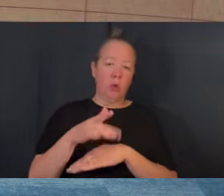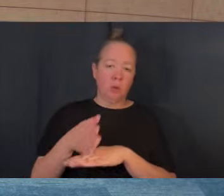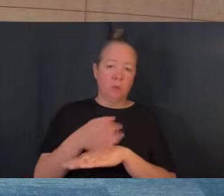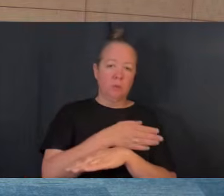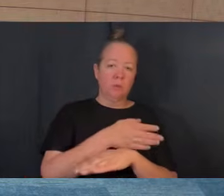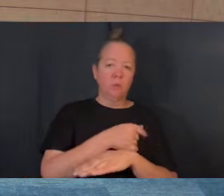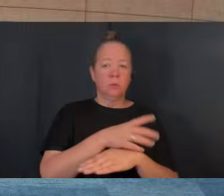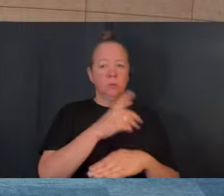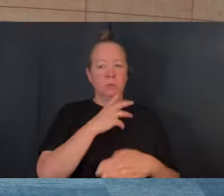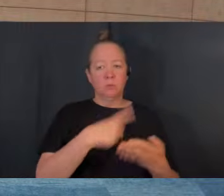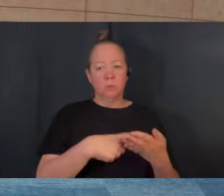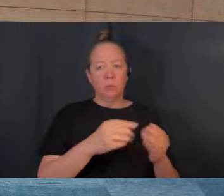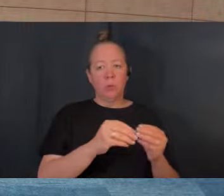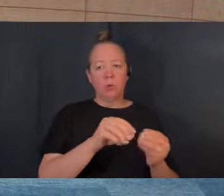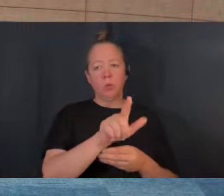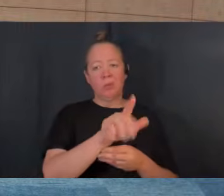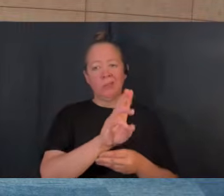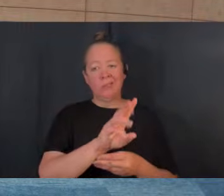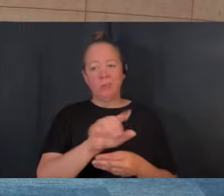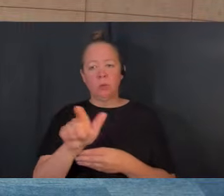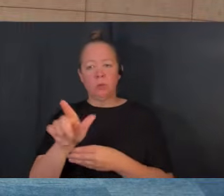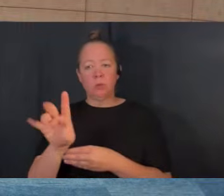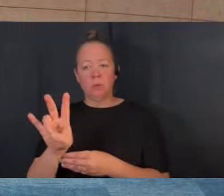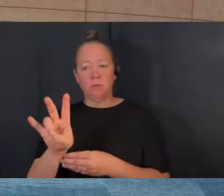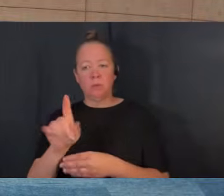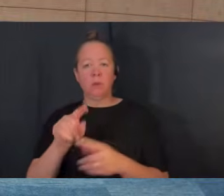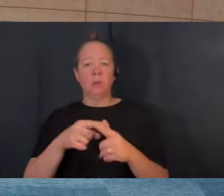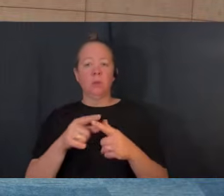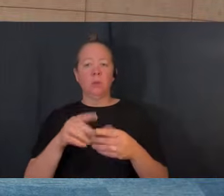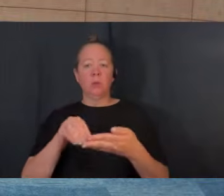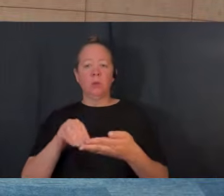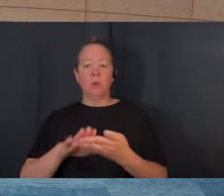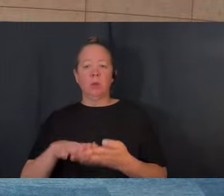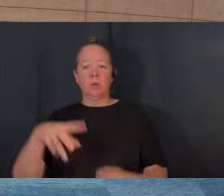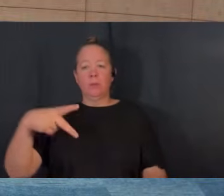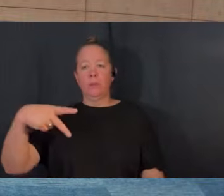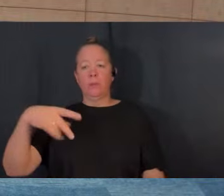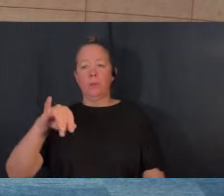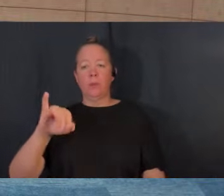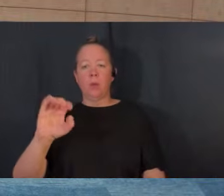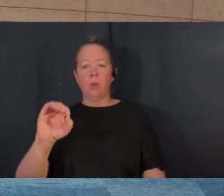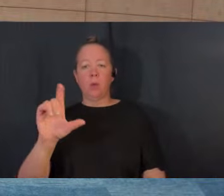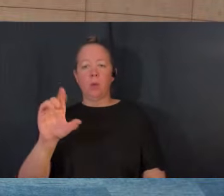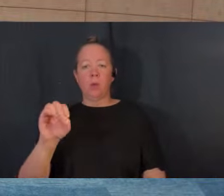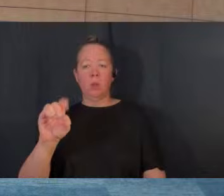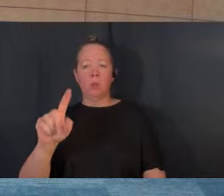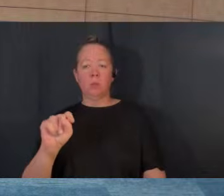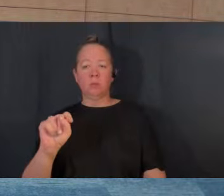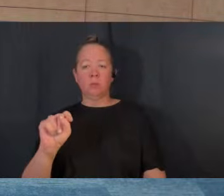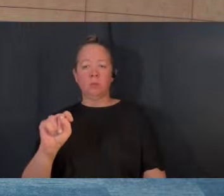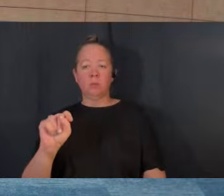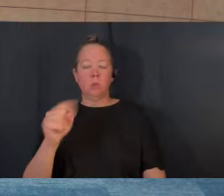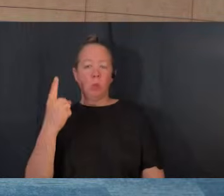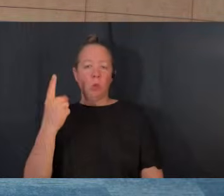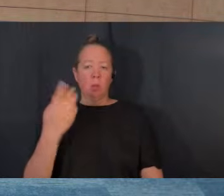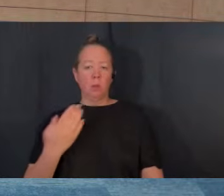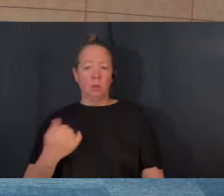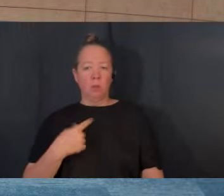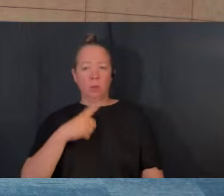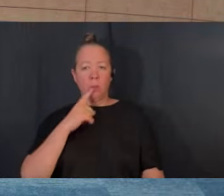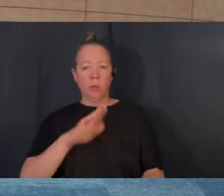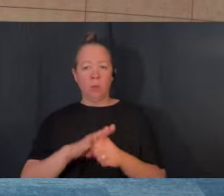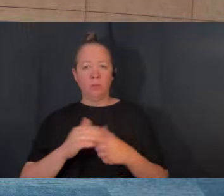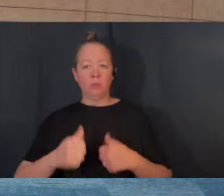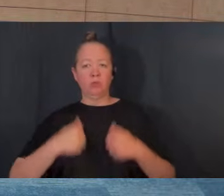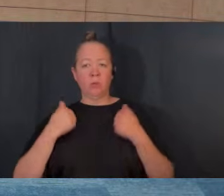And then I wrote down pilot. One of the things that I promised a resident that we would do